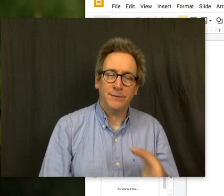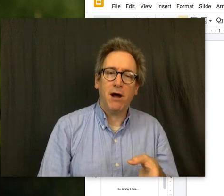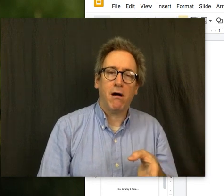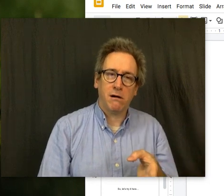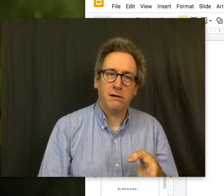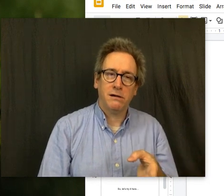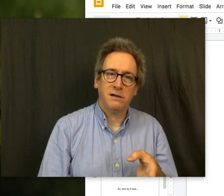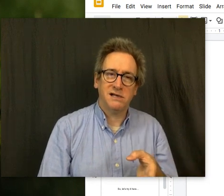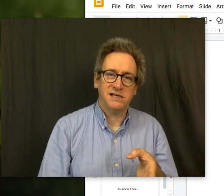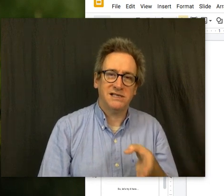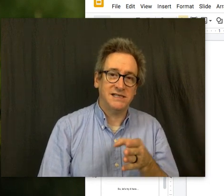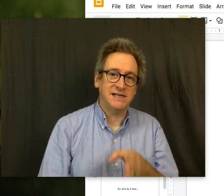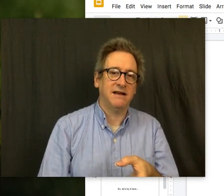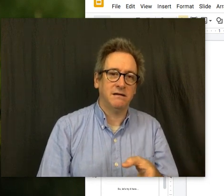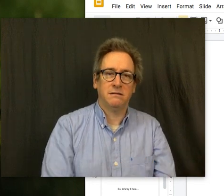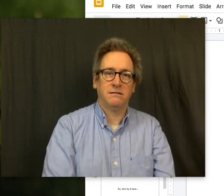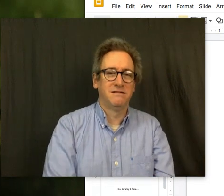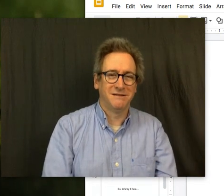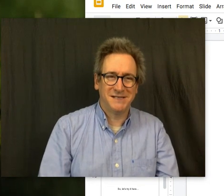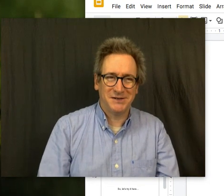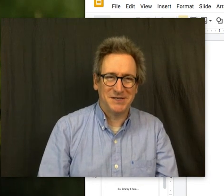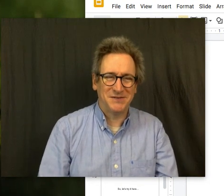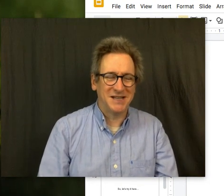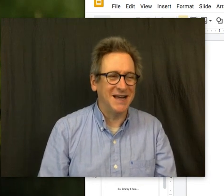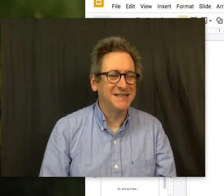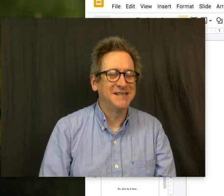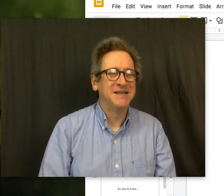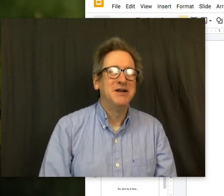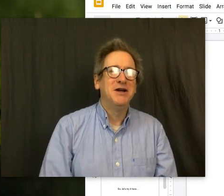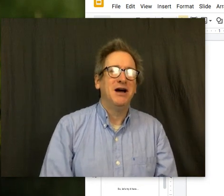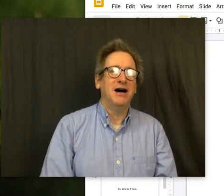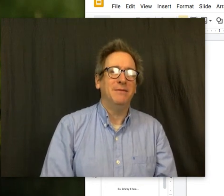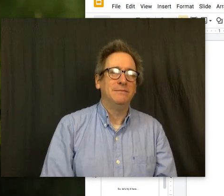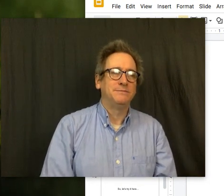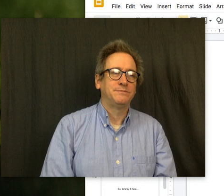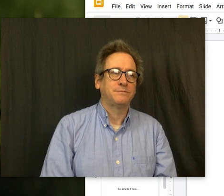It's going to be hard because it's a set series of slides.